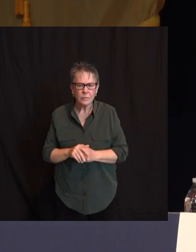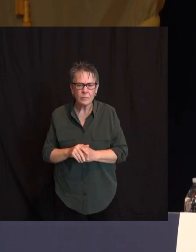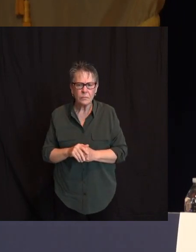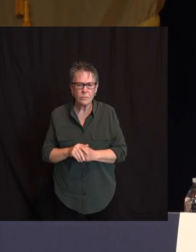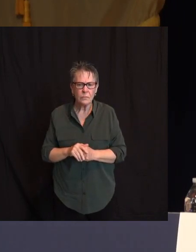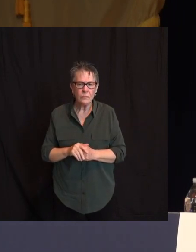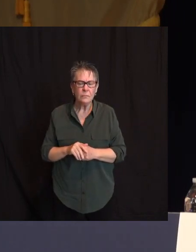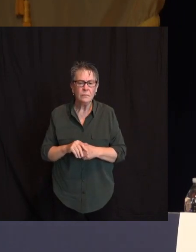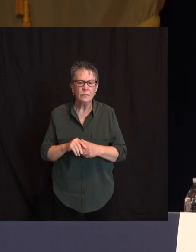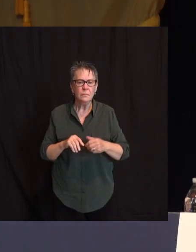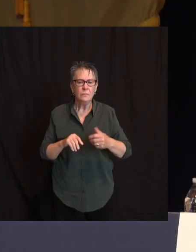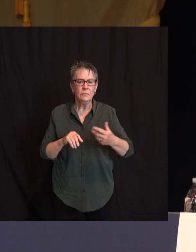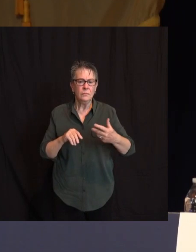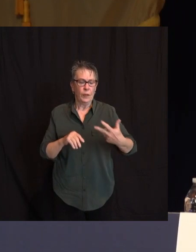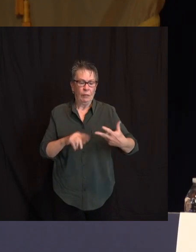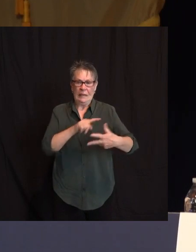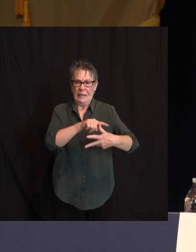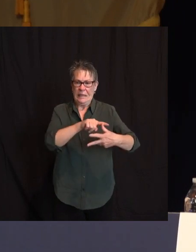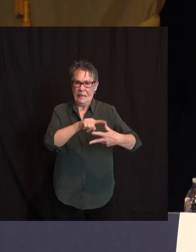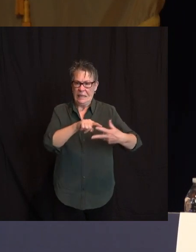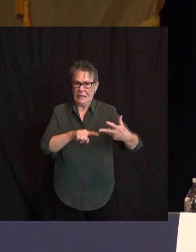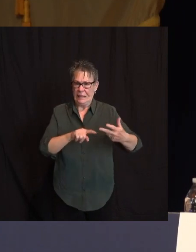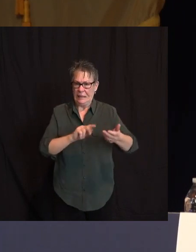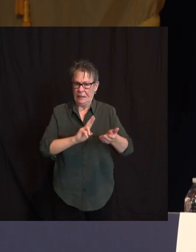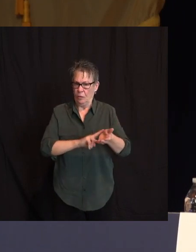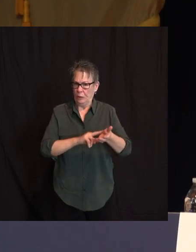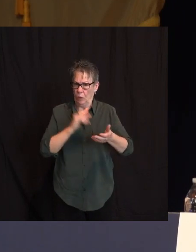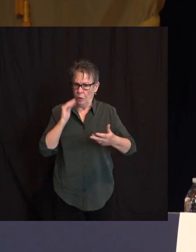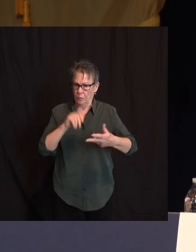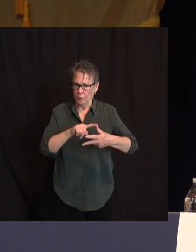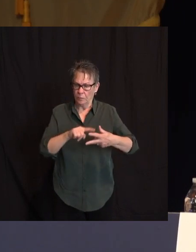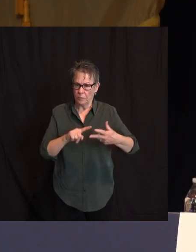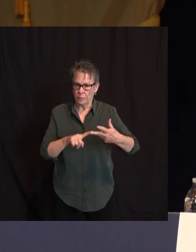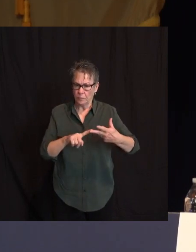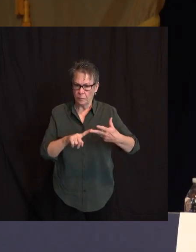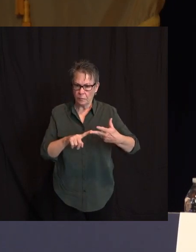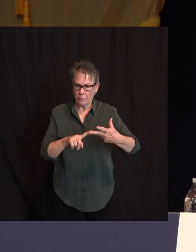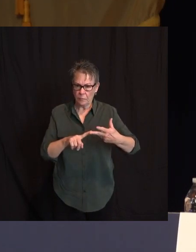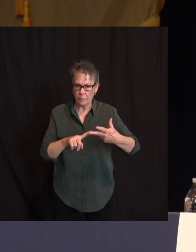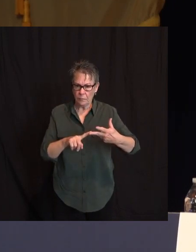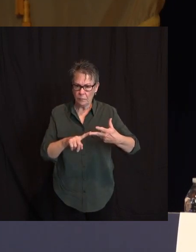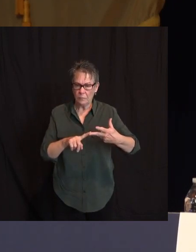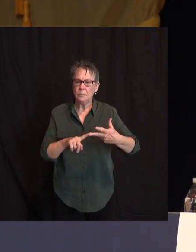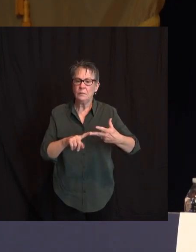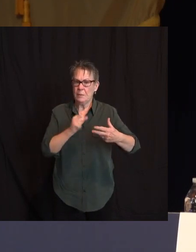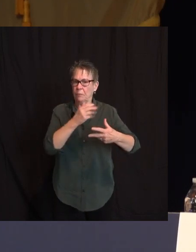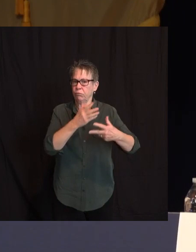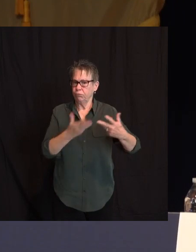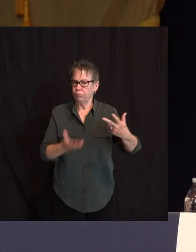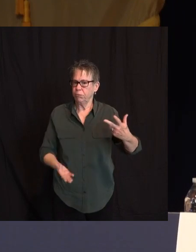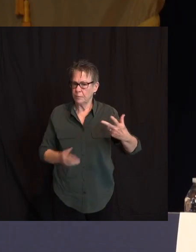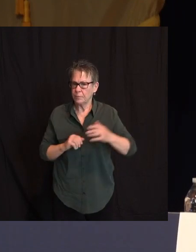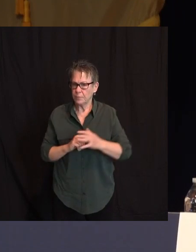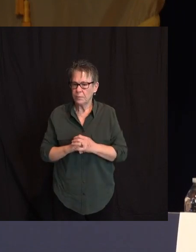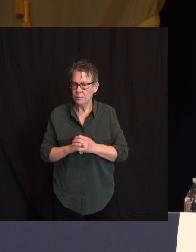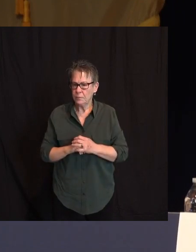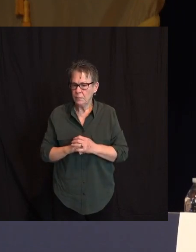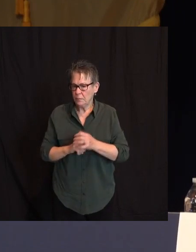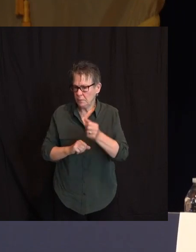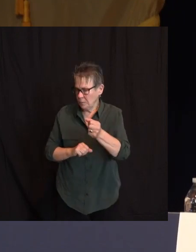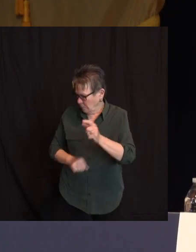due to COVID that we think deserves more attention, and we're giving that attention to them.